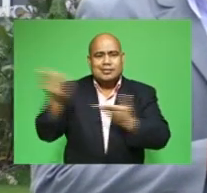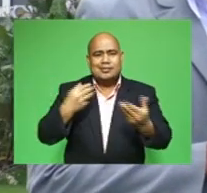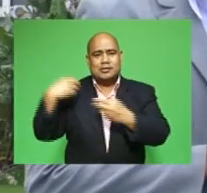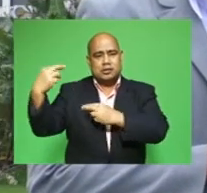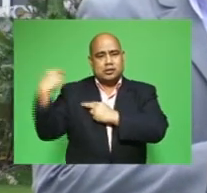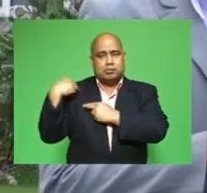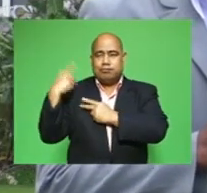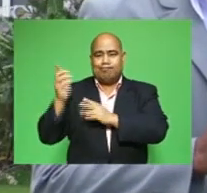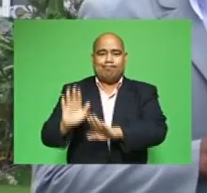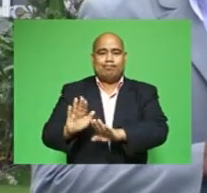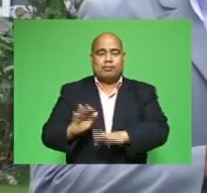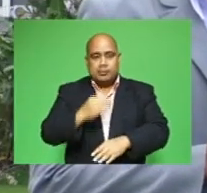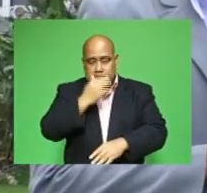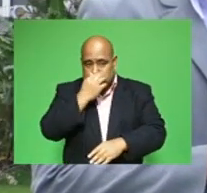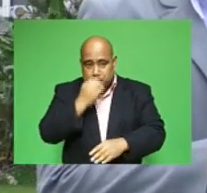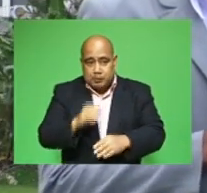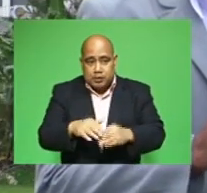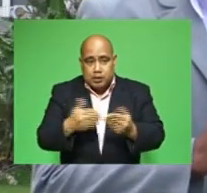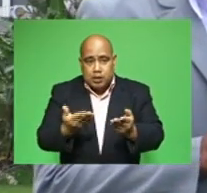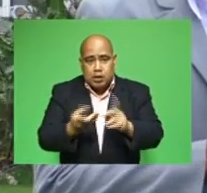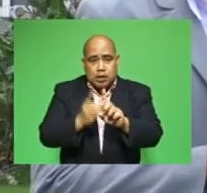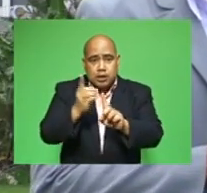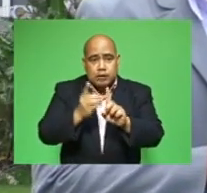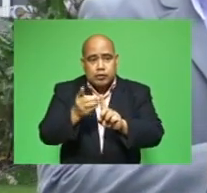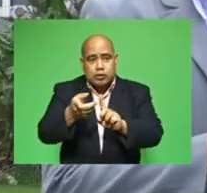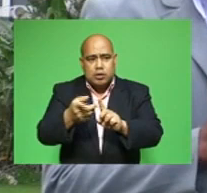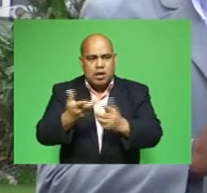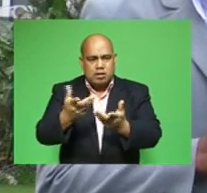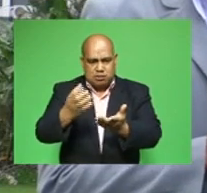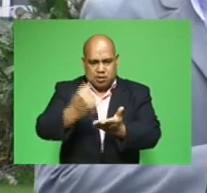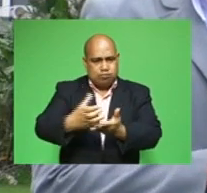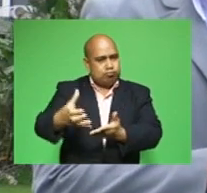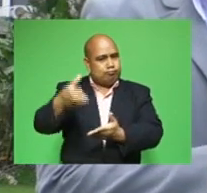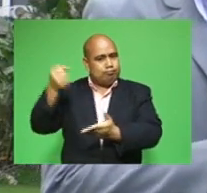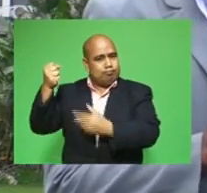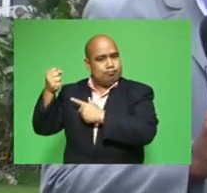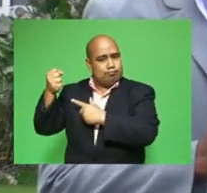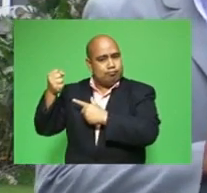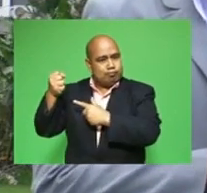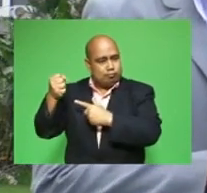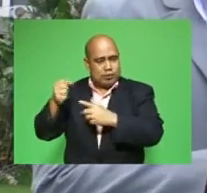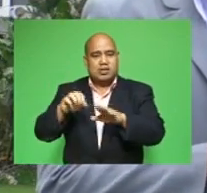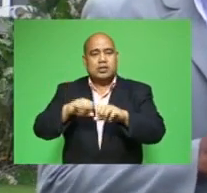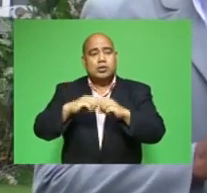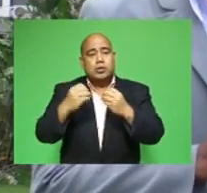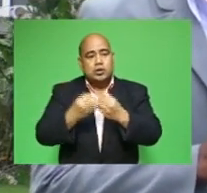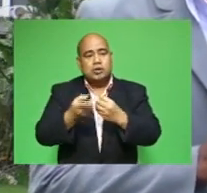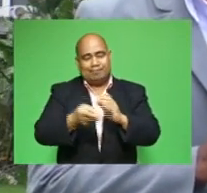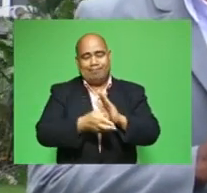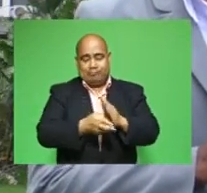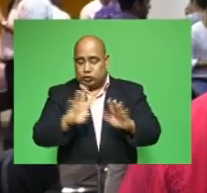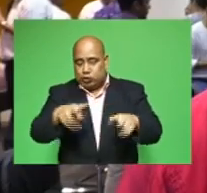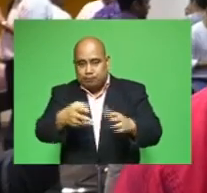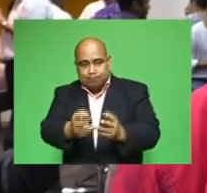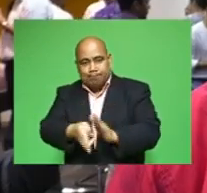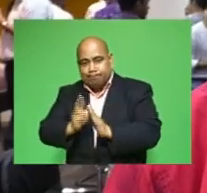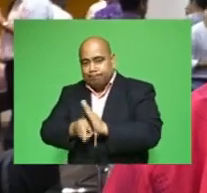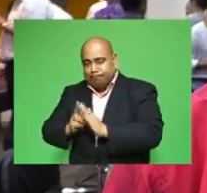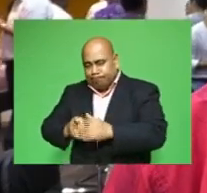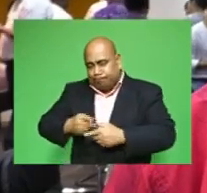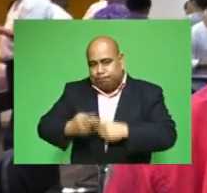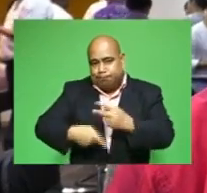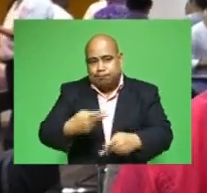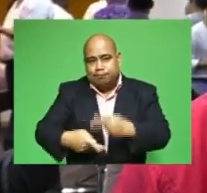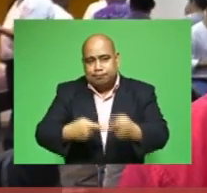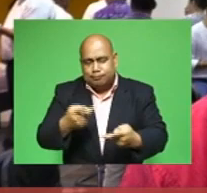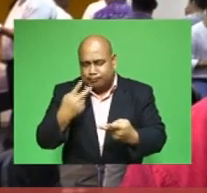some investments and development, it has given Investment Fiji the time to review some of its recruitment processes. For us, we are still